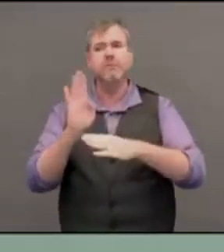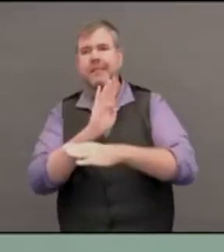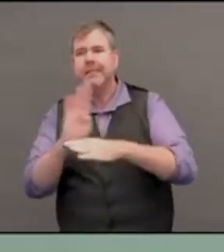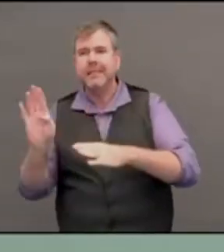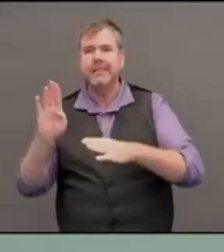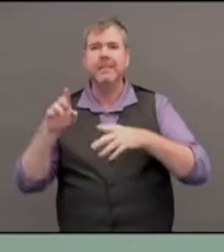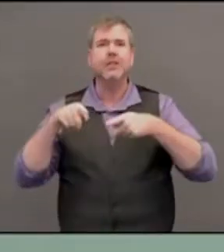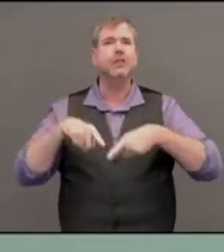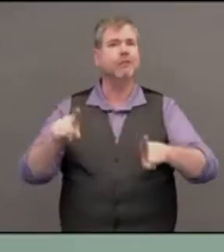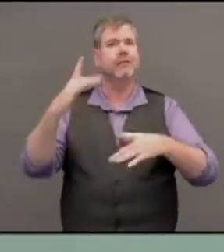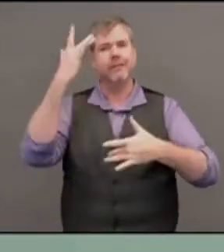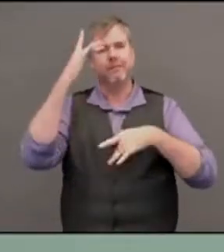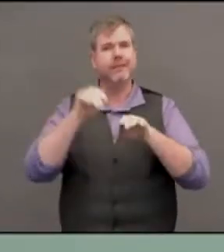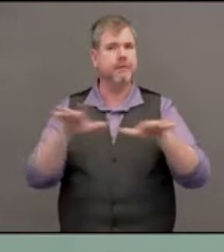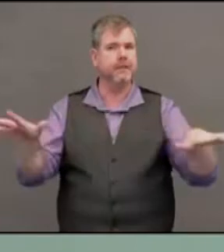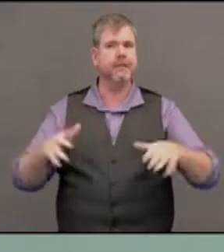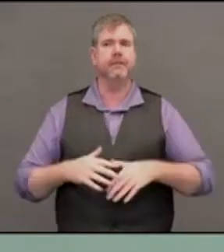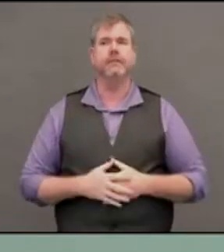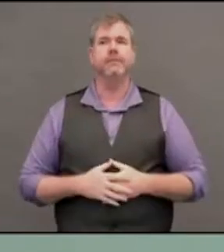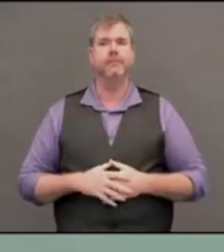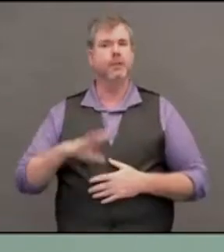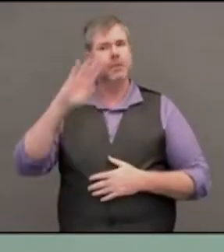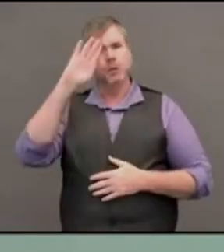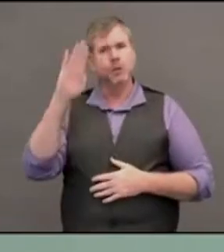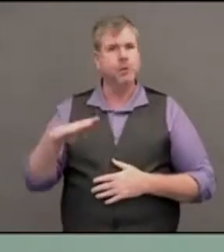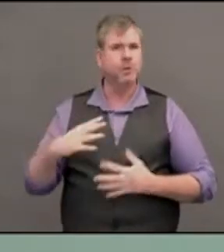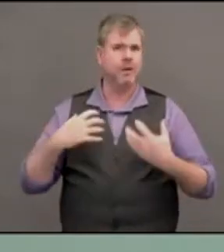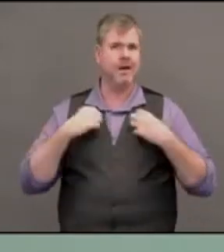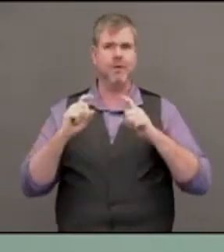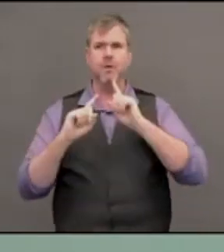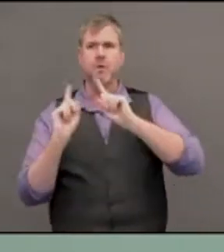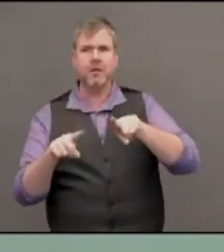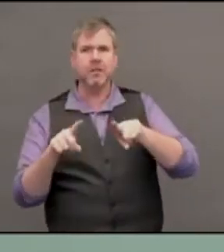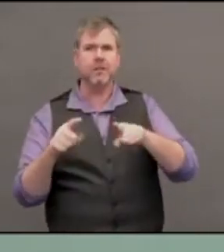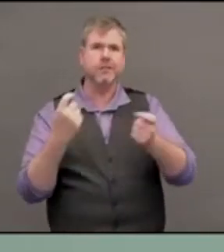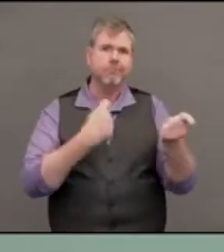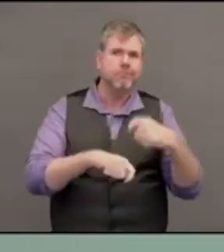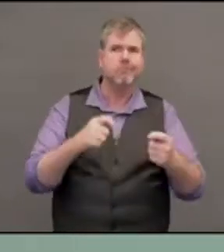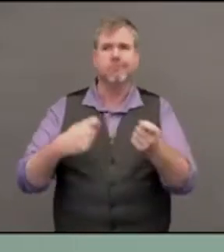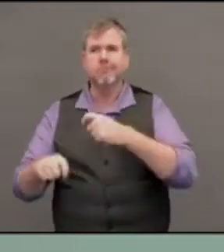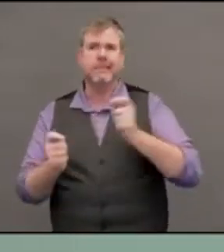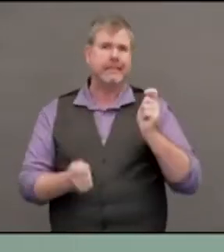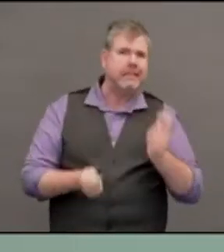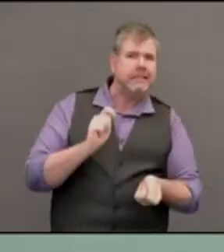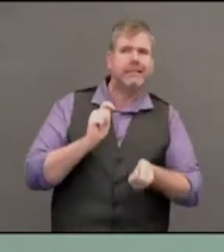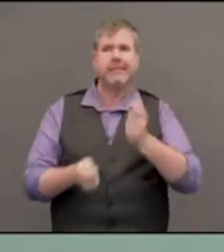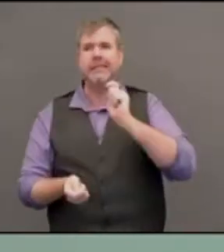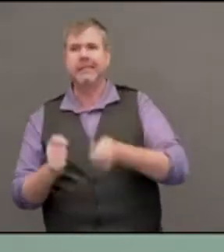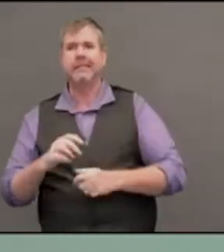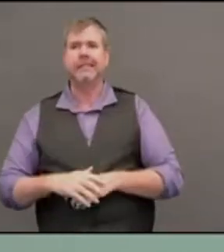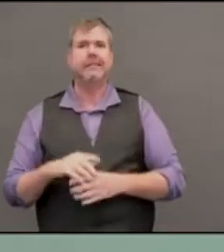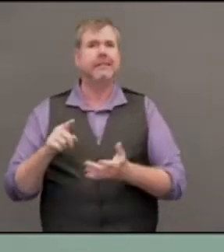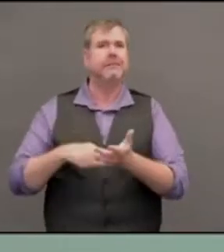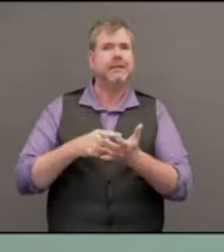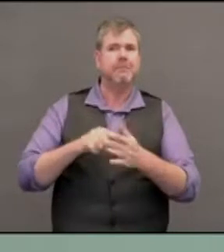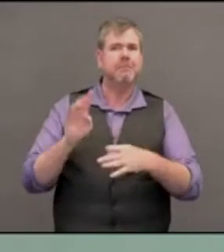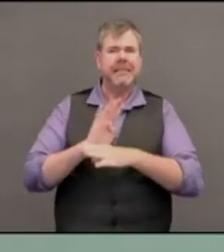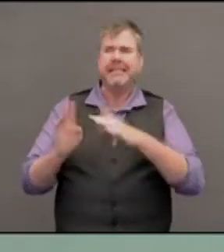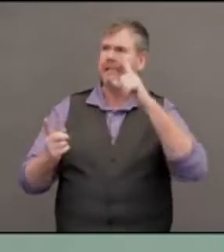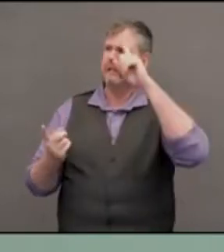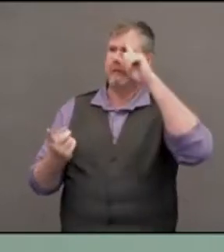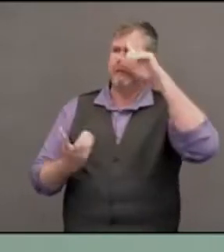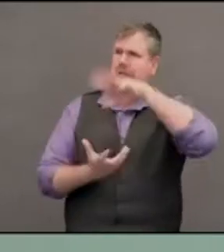is constantly changing. It's been changing a lot for the past few months and may foster a lot of confusion. So it's important for us to be able to provide